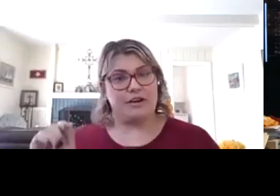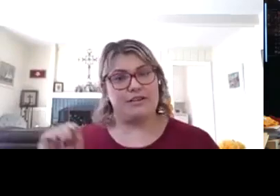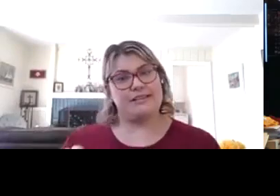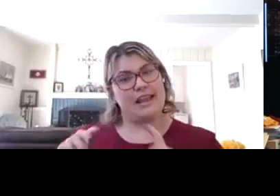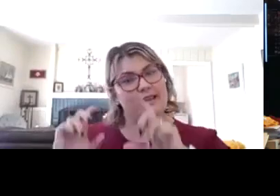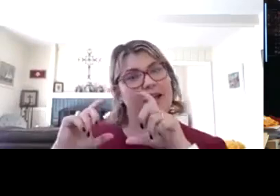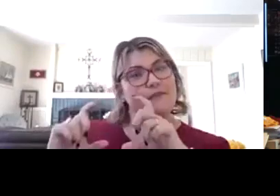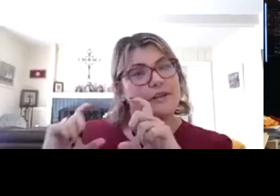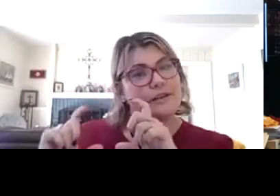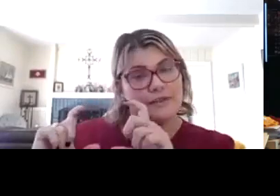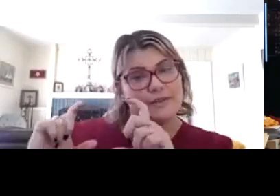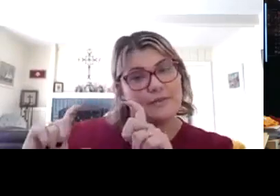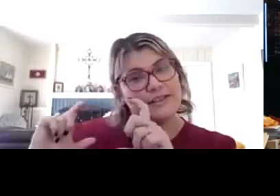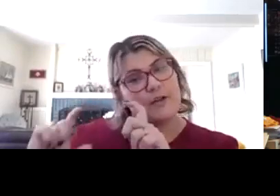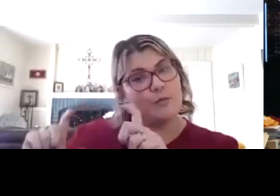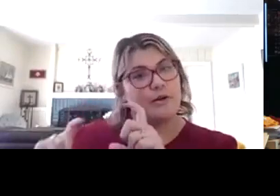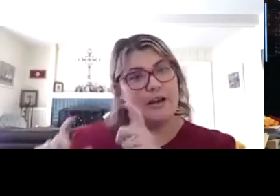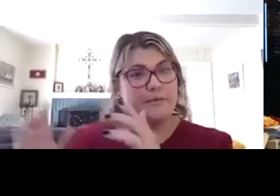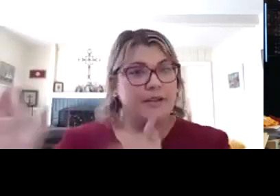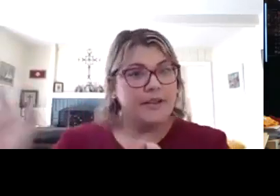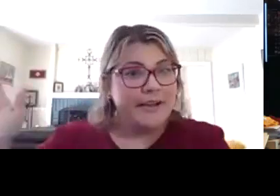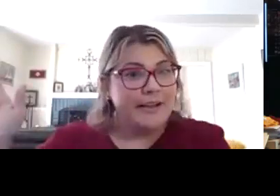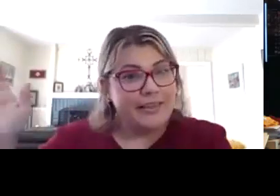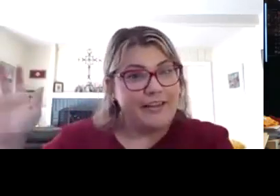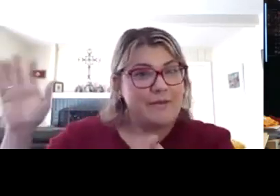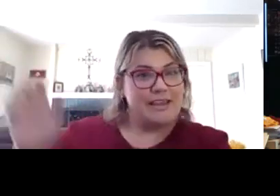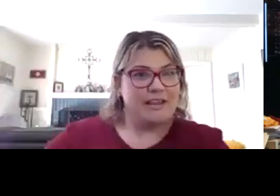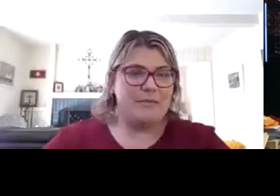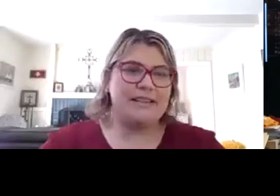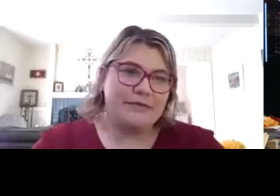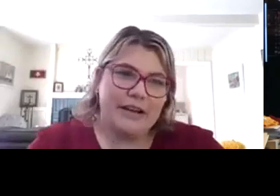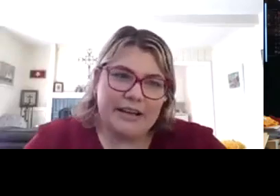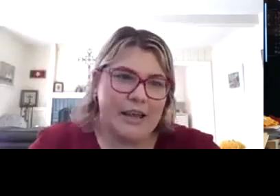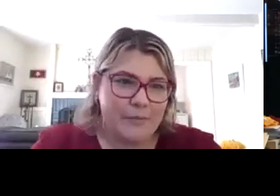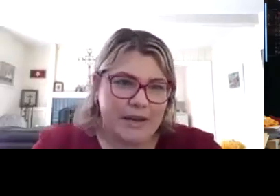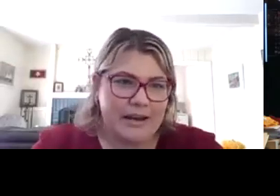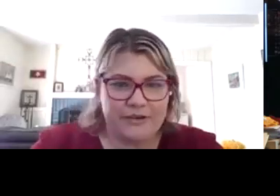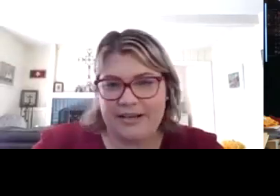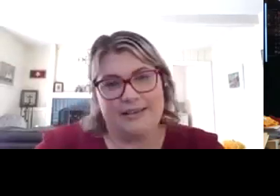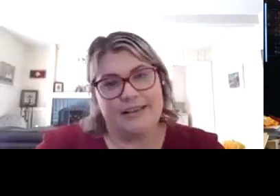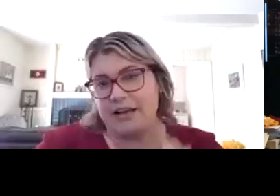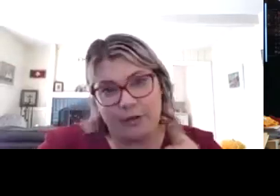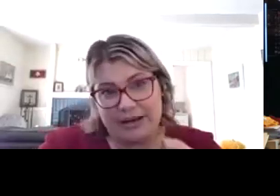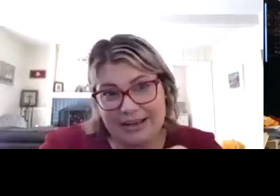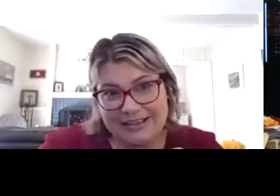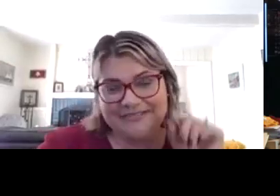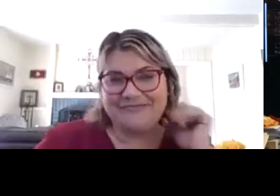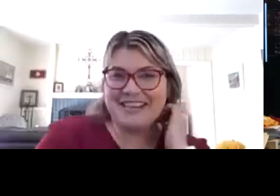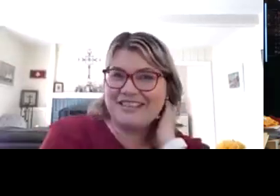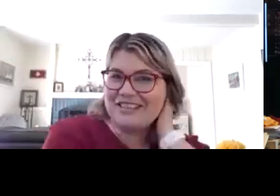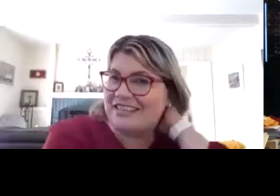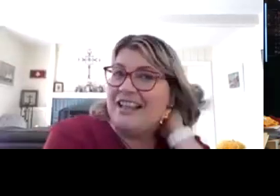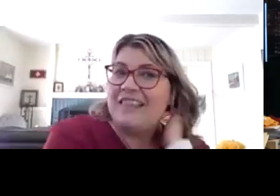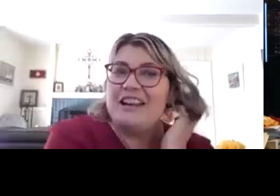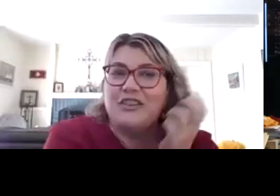little postcards and say, hey, look, I voted for this recycle program. Love me. I mean, it's free campaign advertising. That's not what it is.